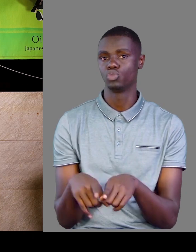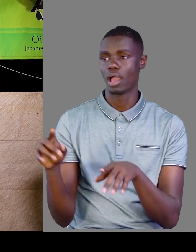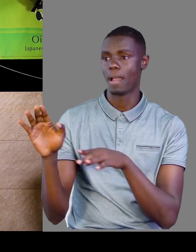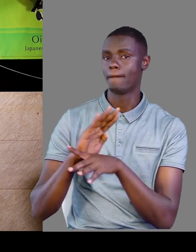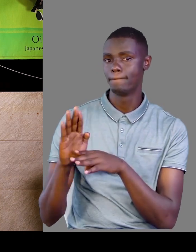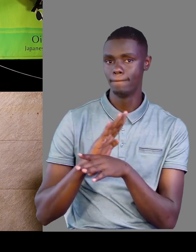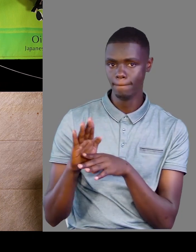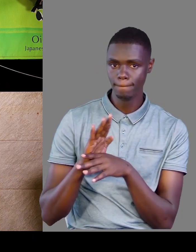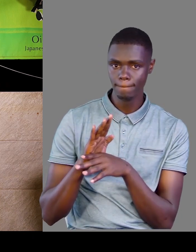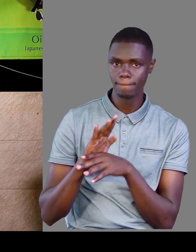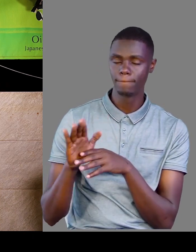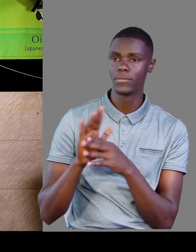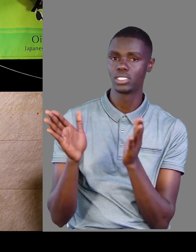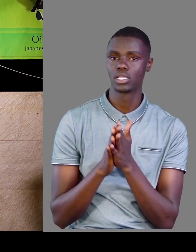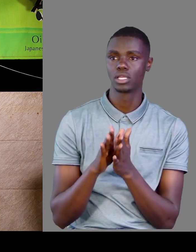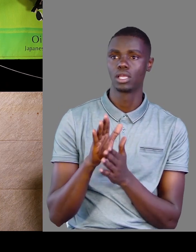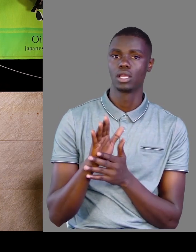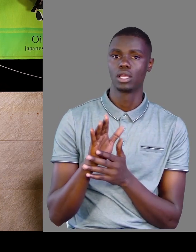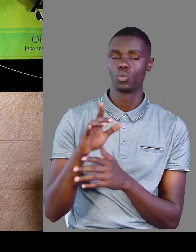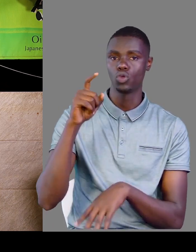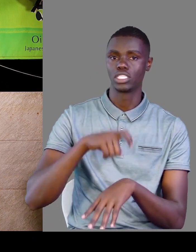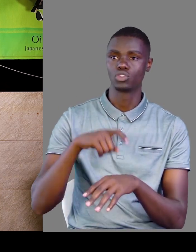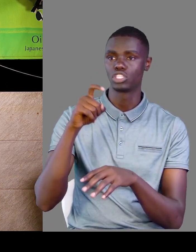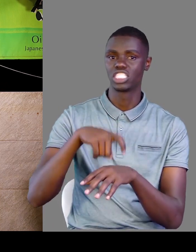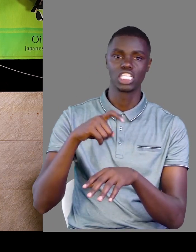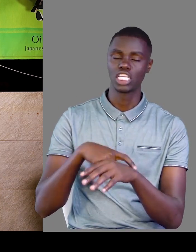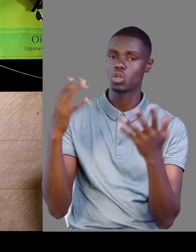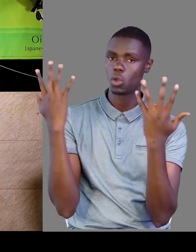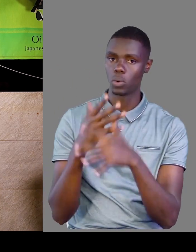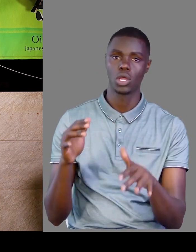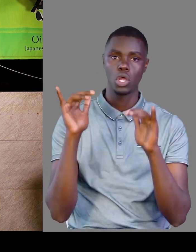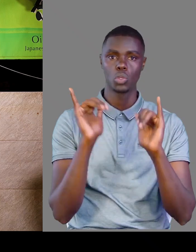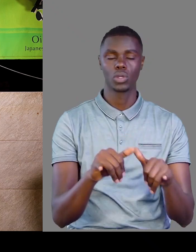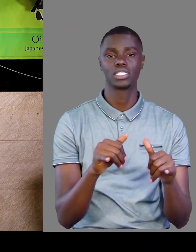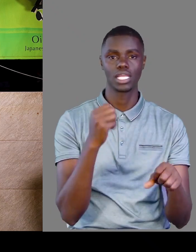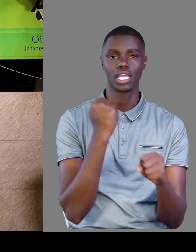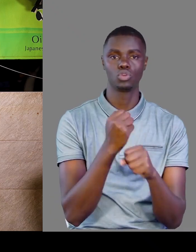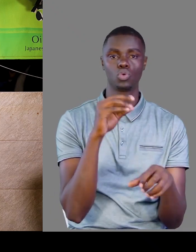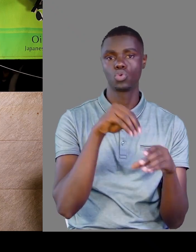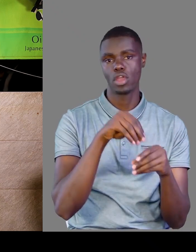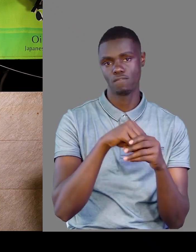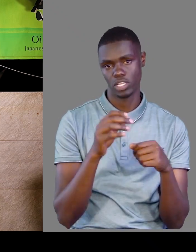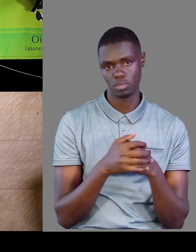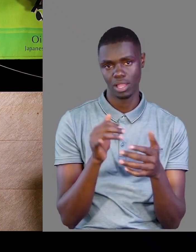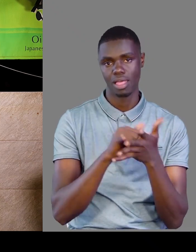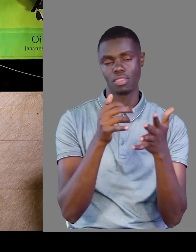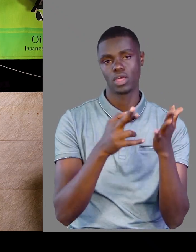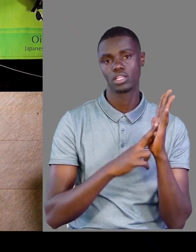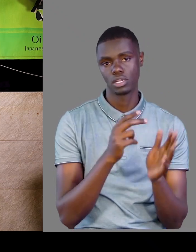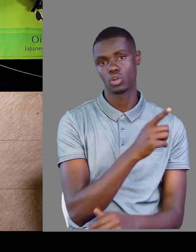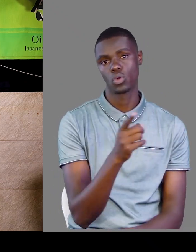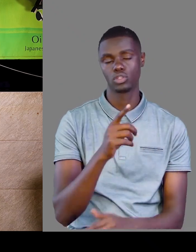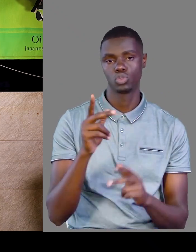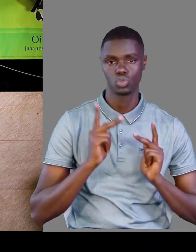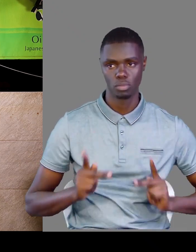busy with your season. And when your season is done, then you can settle down and do an investment that requires you